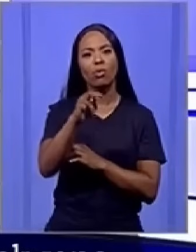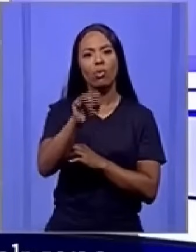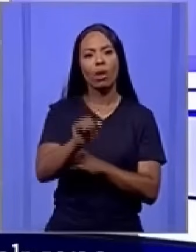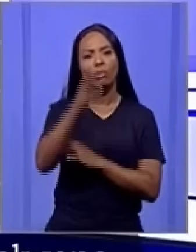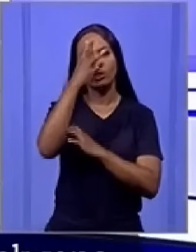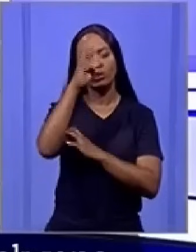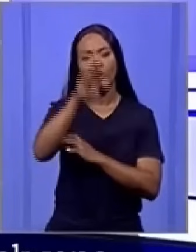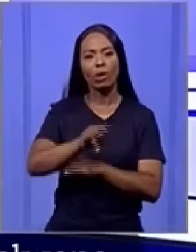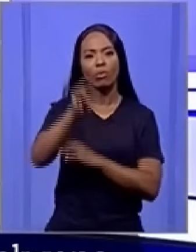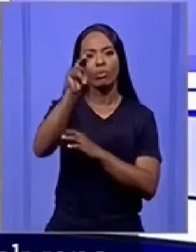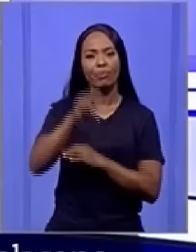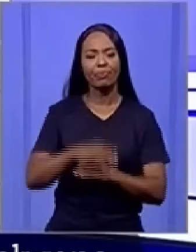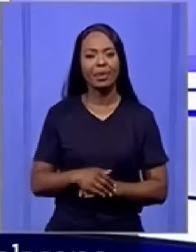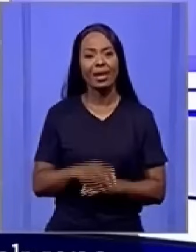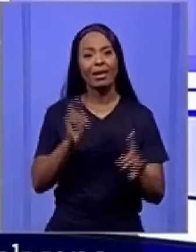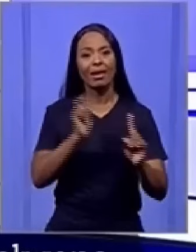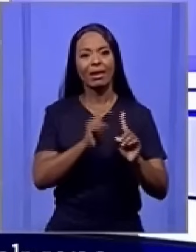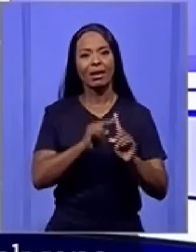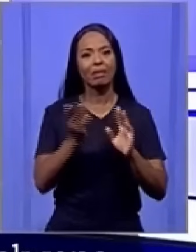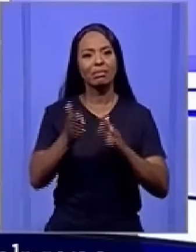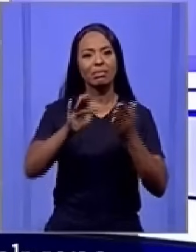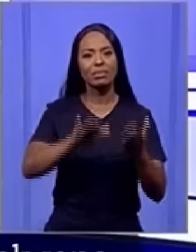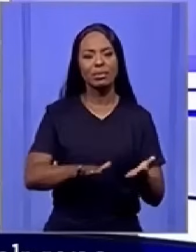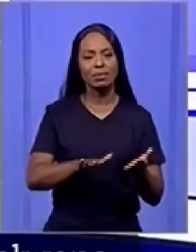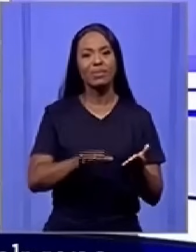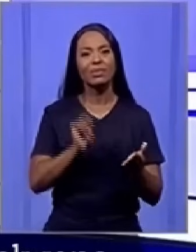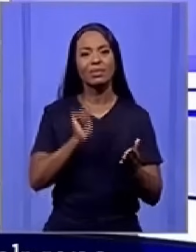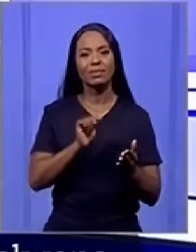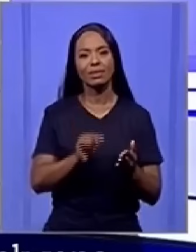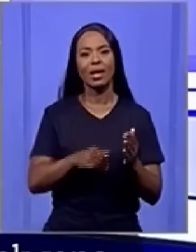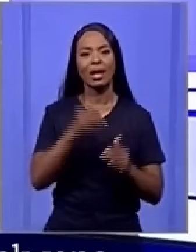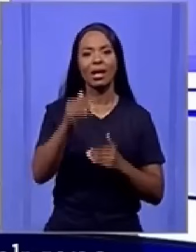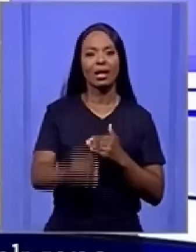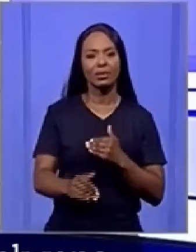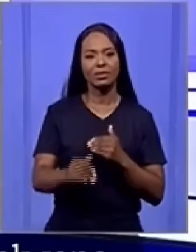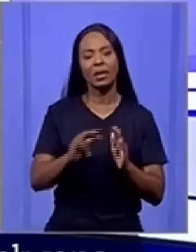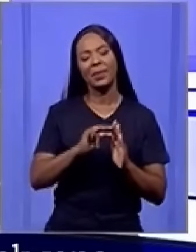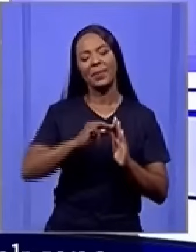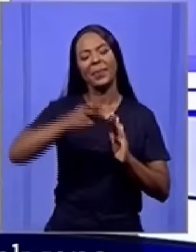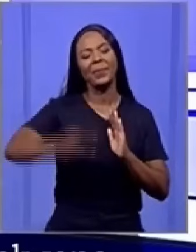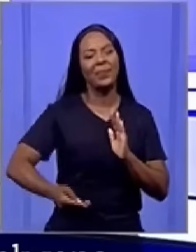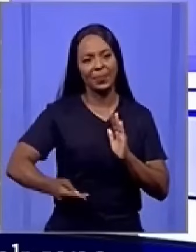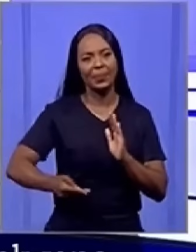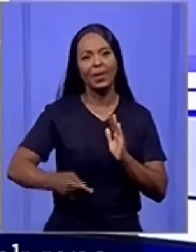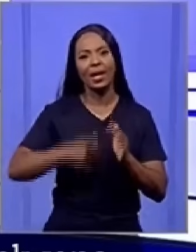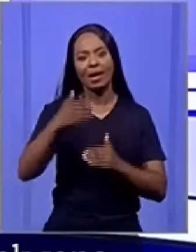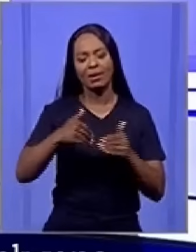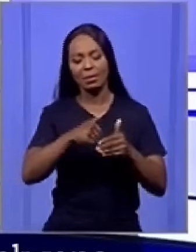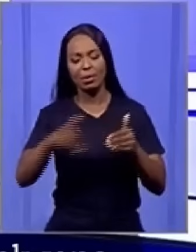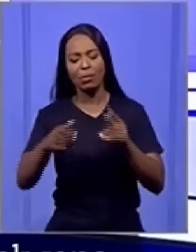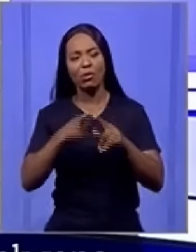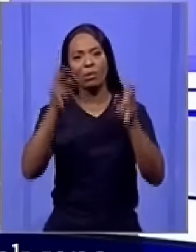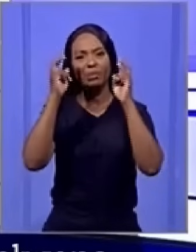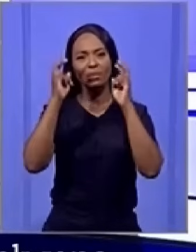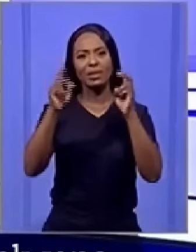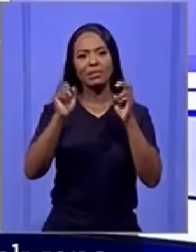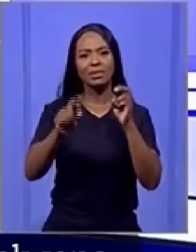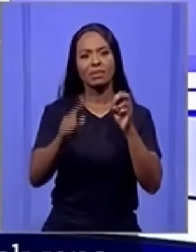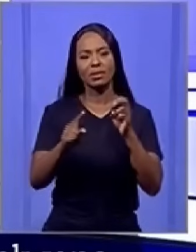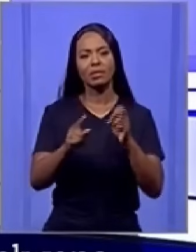la Pretoria. Yena o lobile bophelo bja gagwe morago ga go wa go tšwa ka segare ga sefatanaga sa go